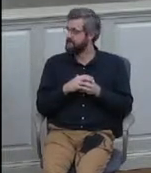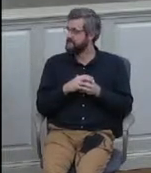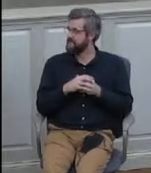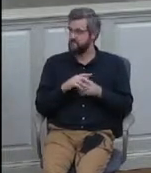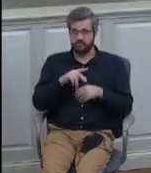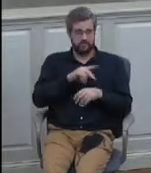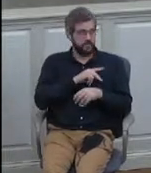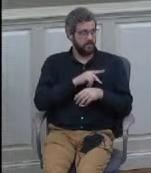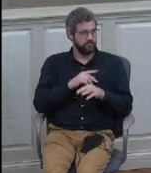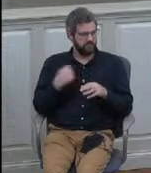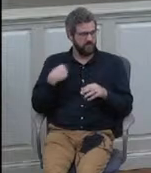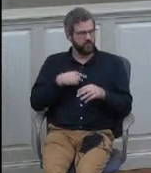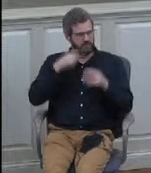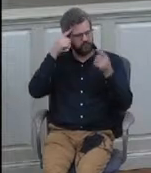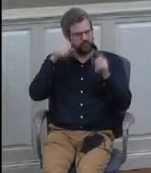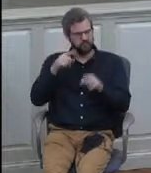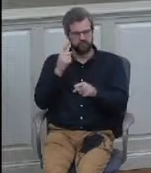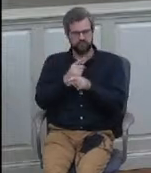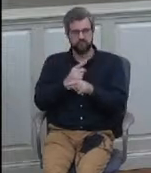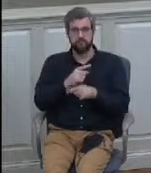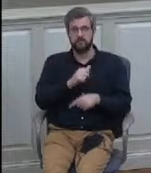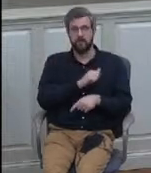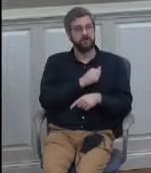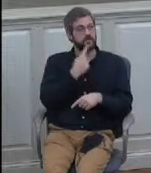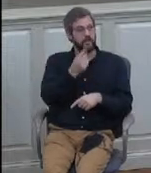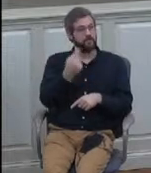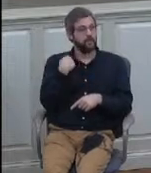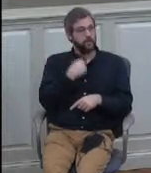I think we're all in agreement with that. Yeah. Tell them we said thanks.